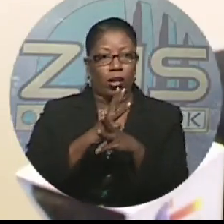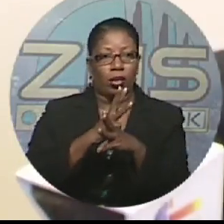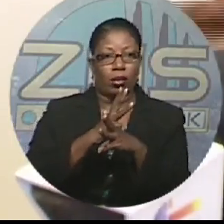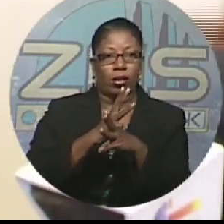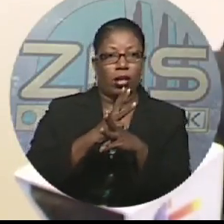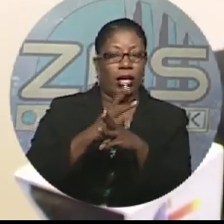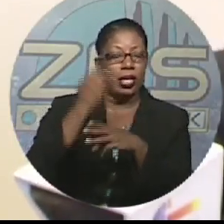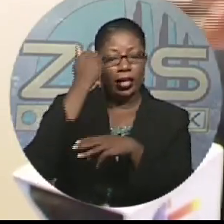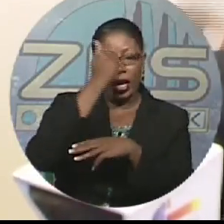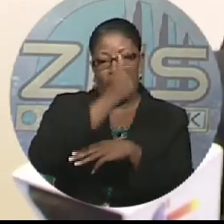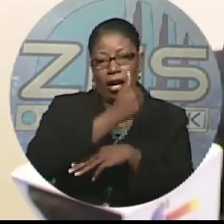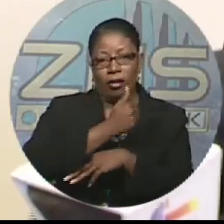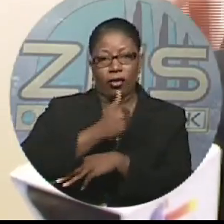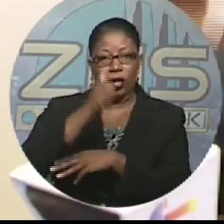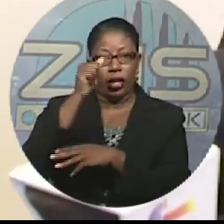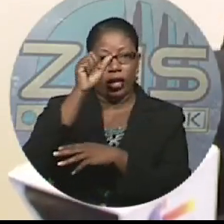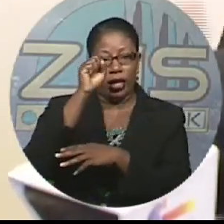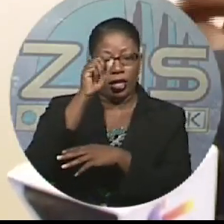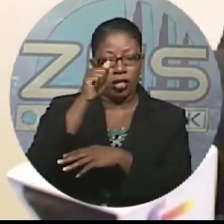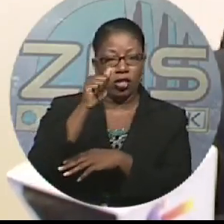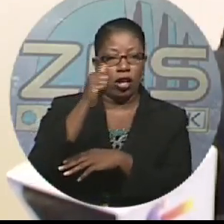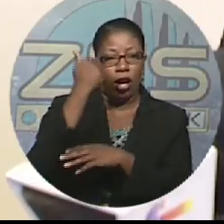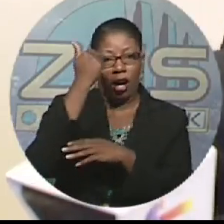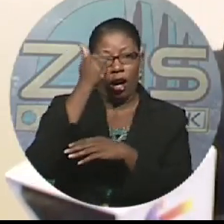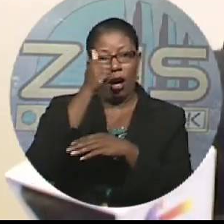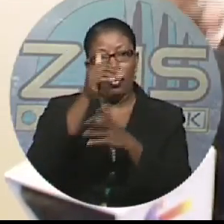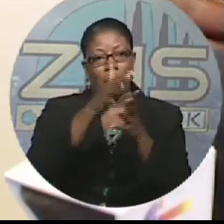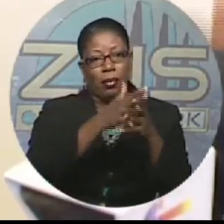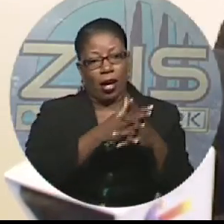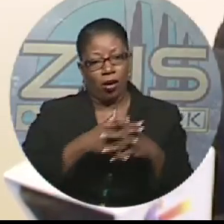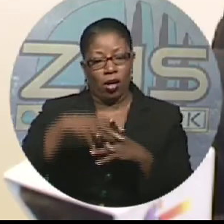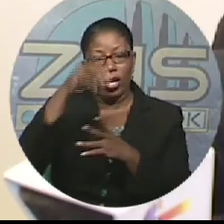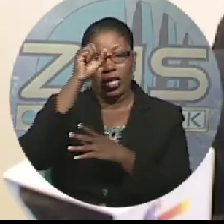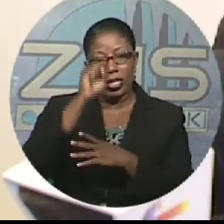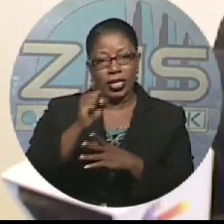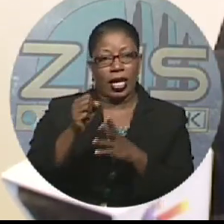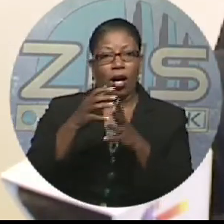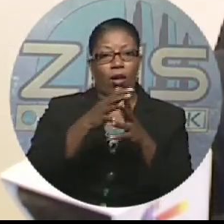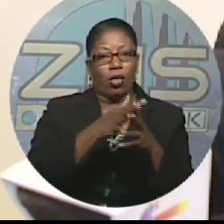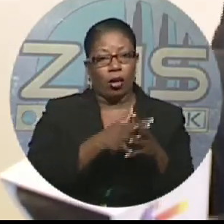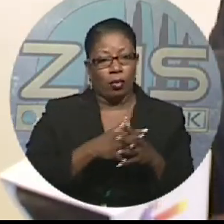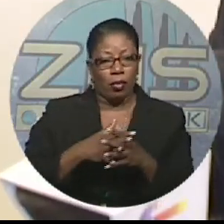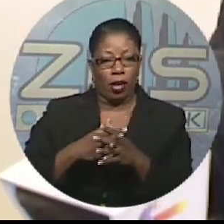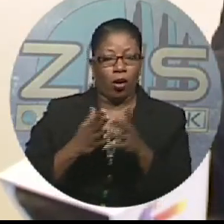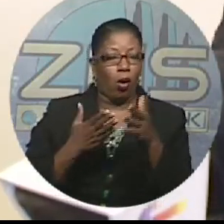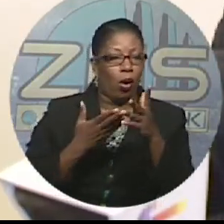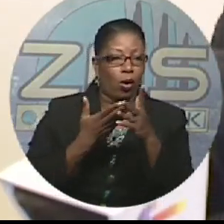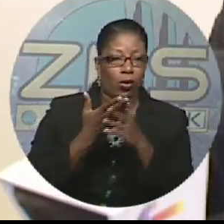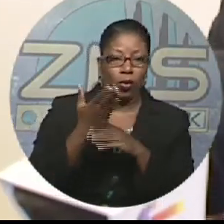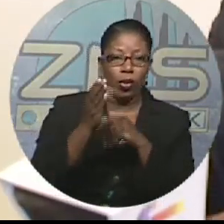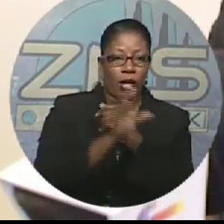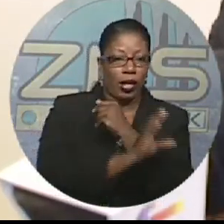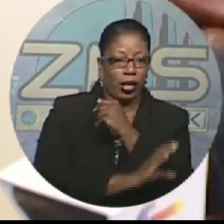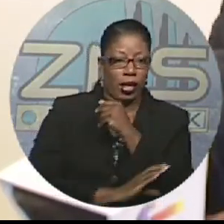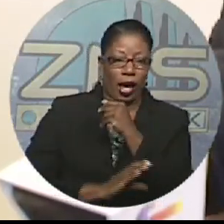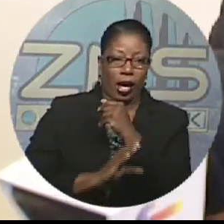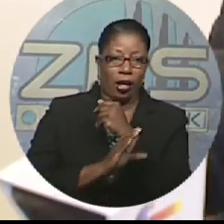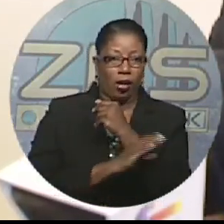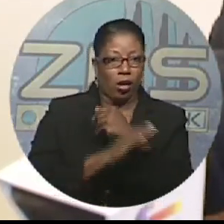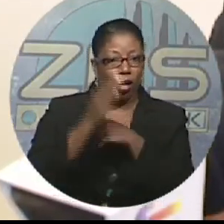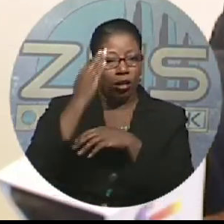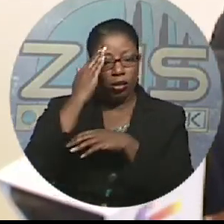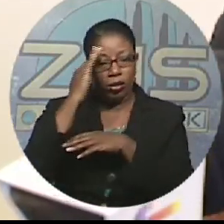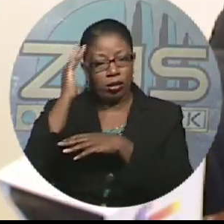continent, Africa, Asia, Europe, America, South America, all through the Caribbean, Australia. This is the